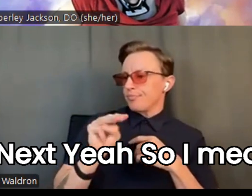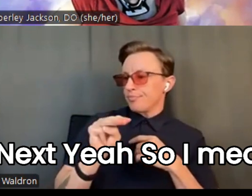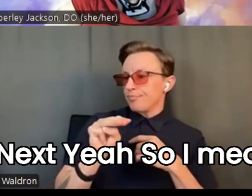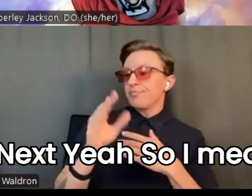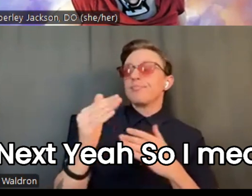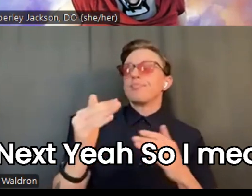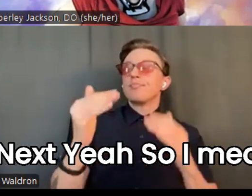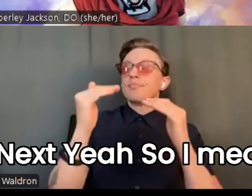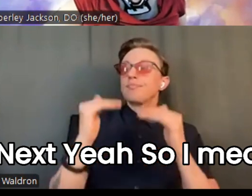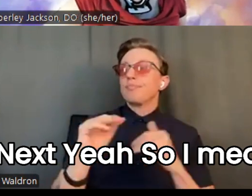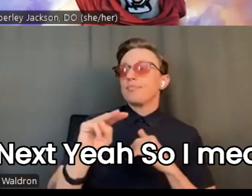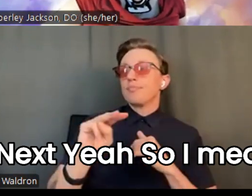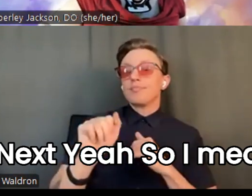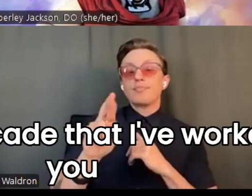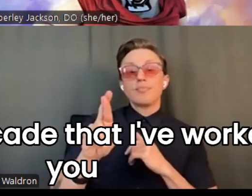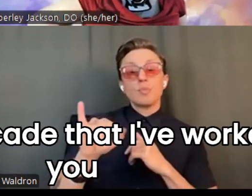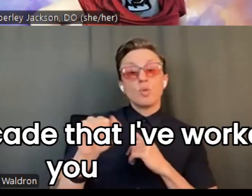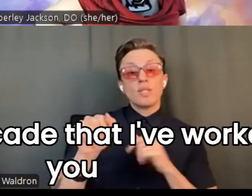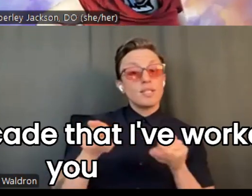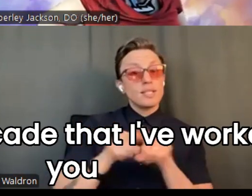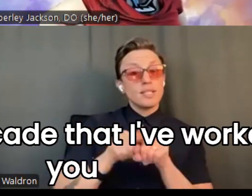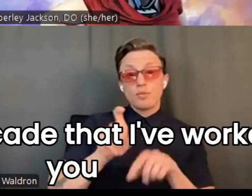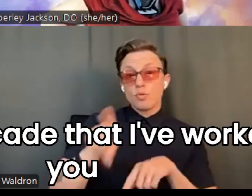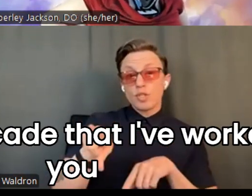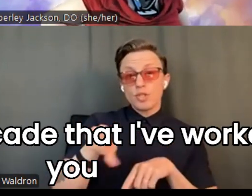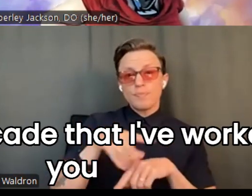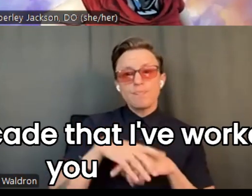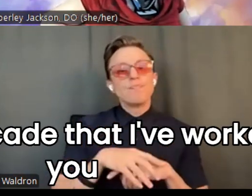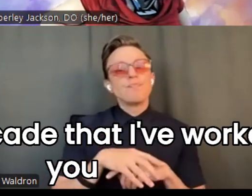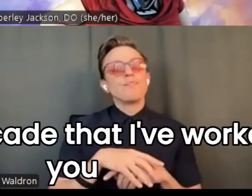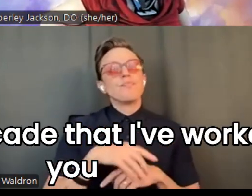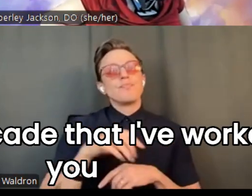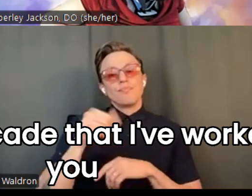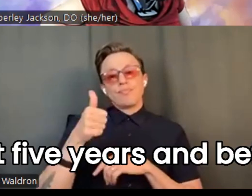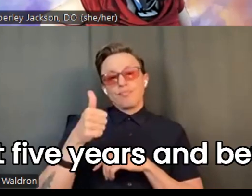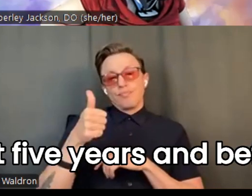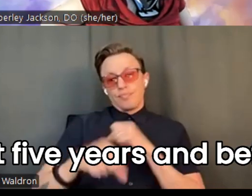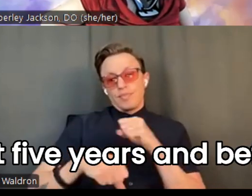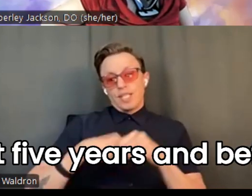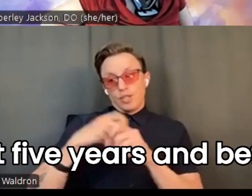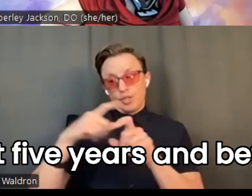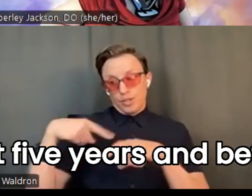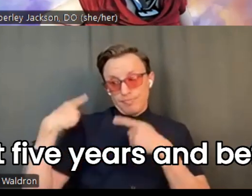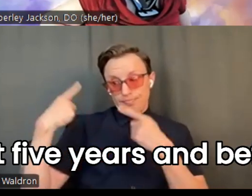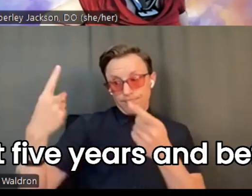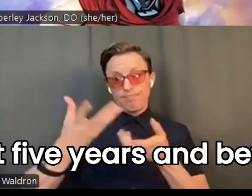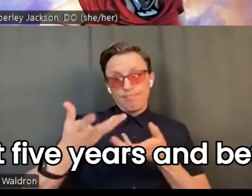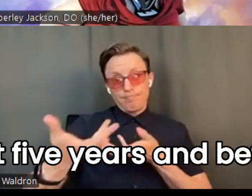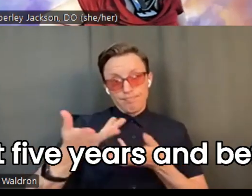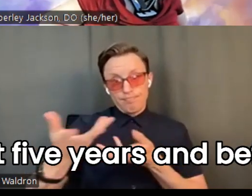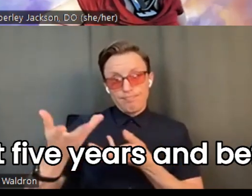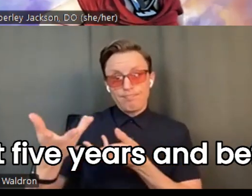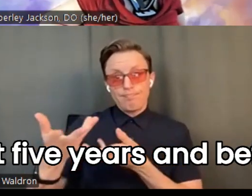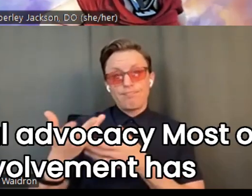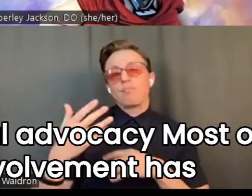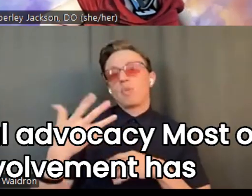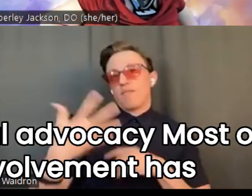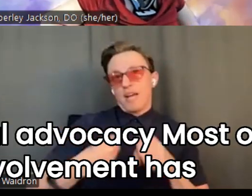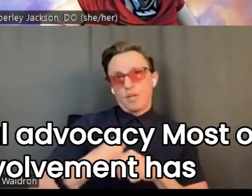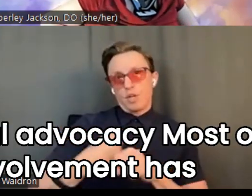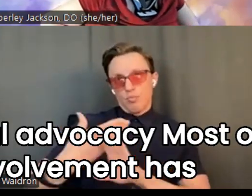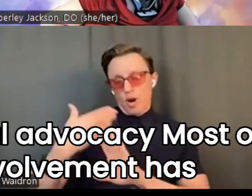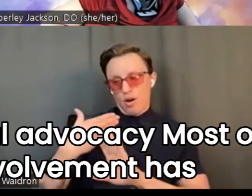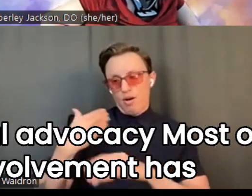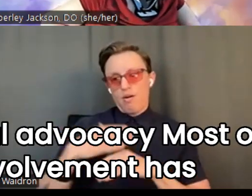next. Yeah, so I mean, in the past decade that I've worked with, CCC for the past 5 years, and before that,